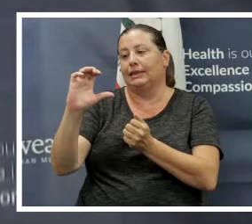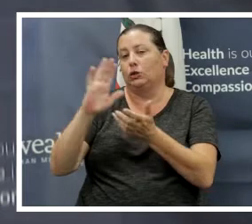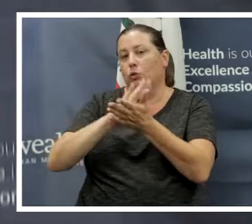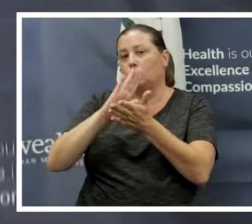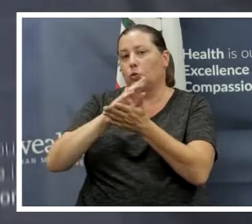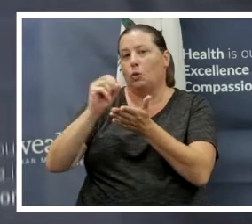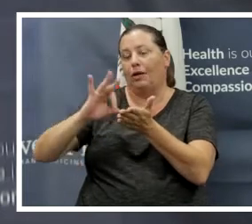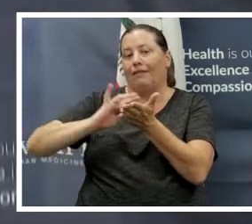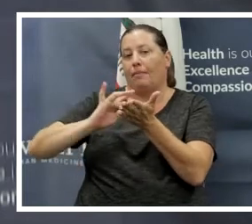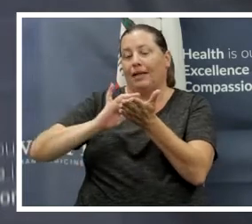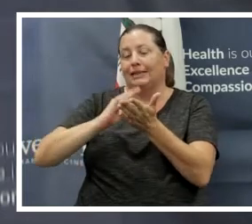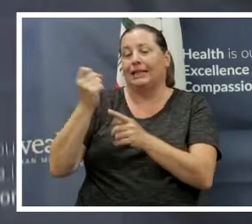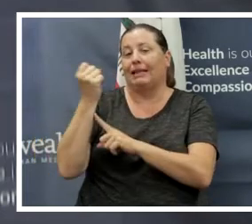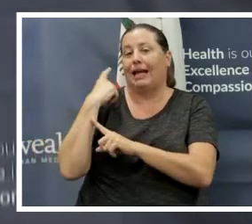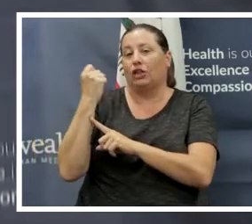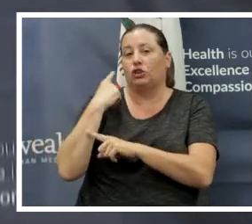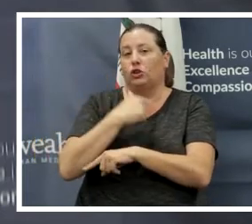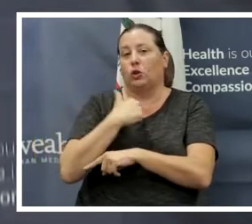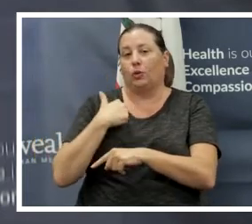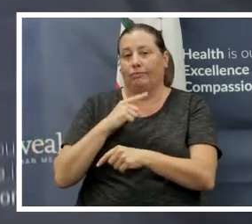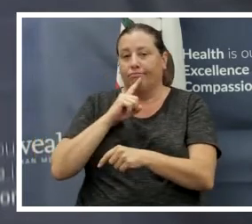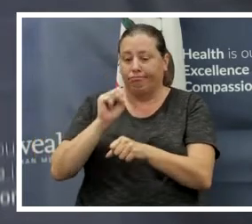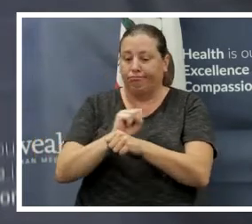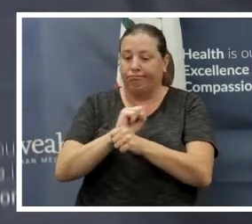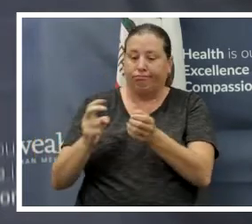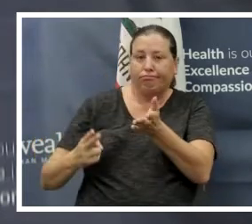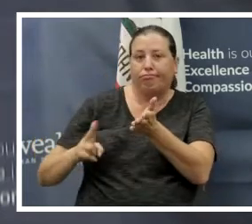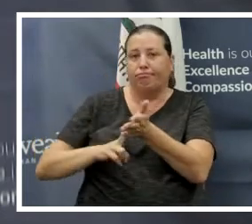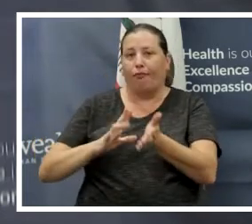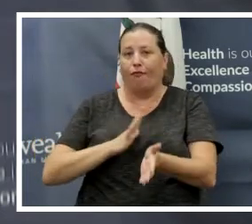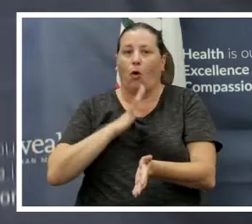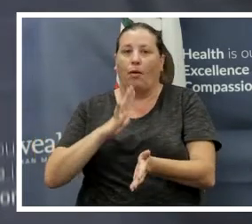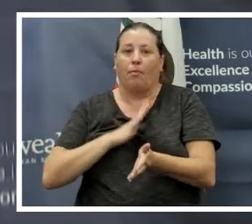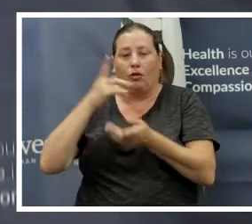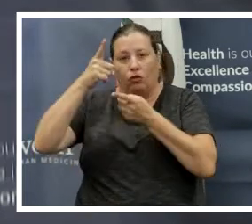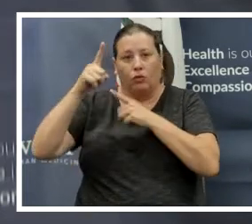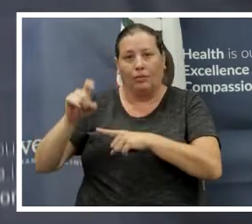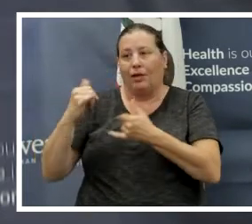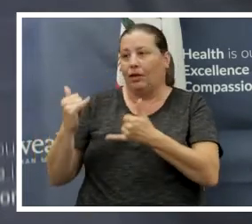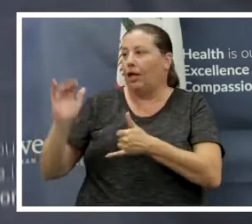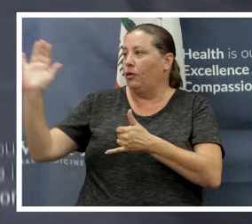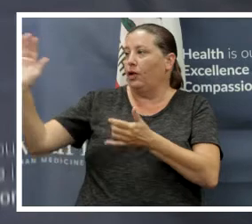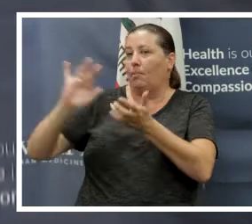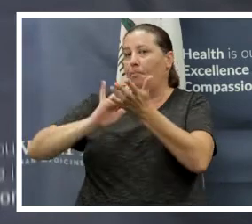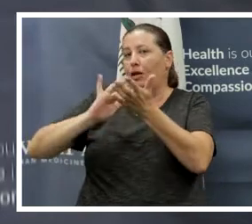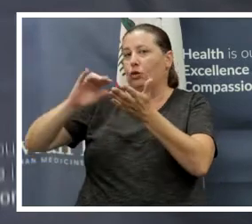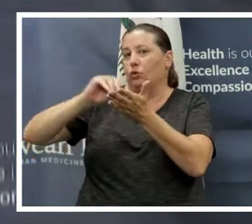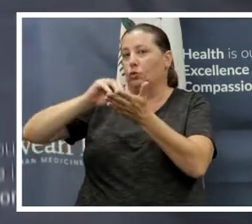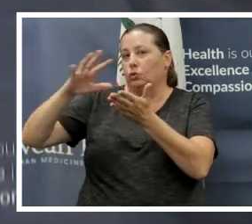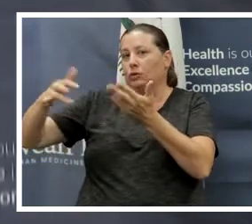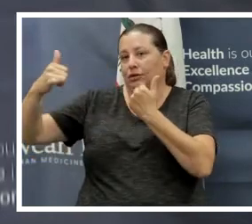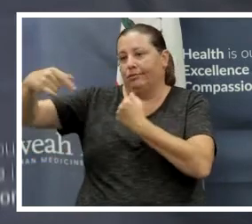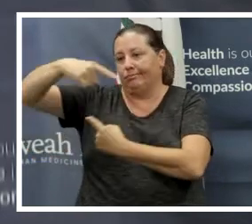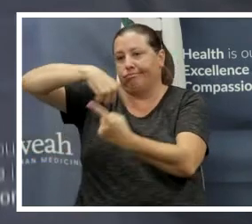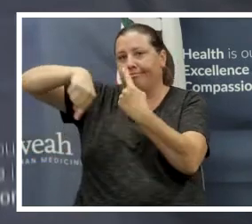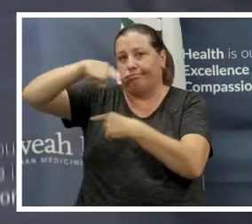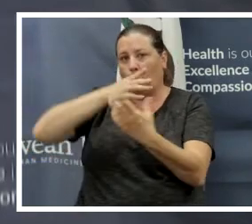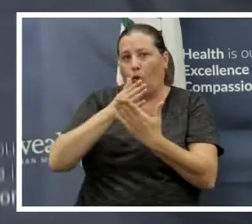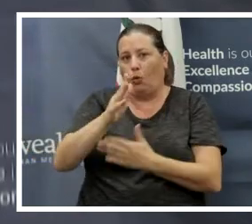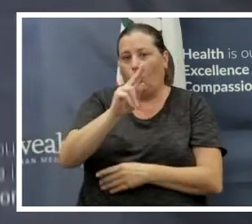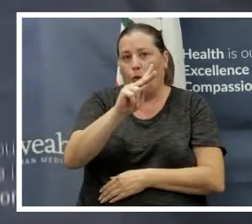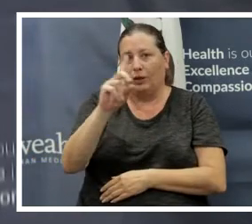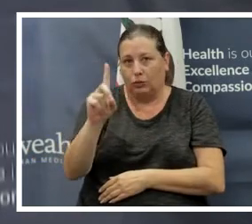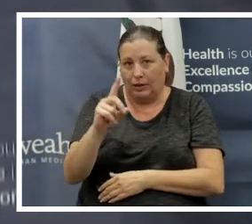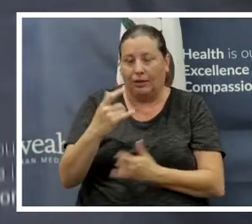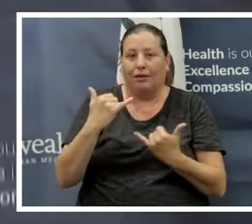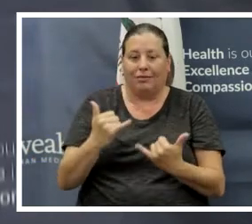we entered into a formal affiliation agreement where their medical students now rotate through Kaweah Delta, and vice versa, our medical